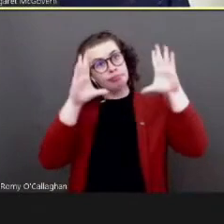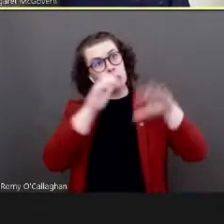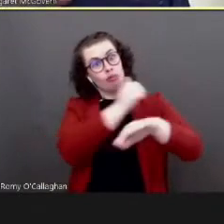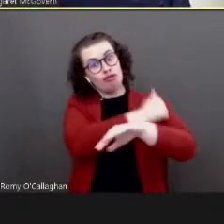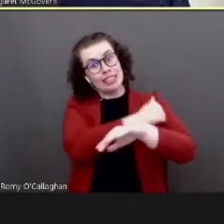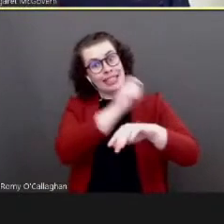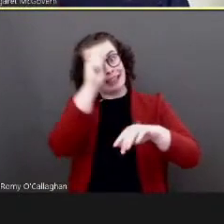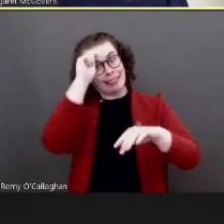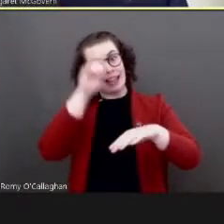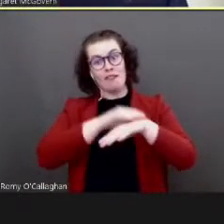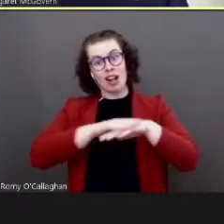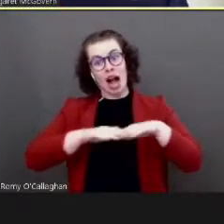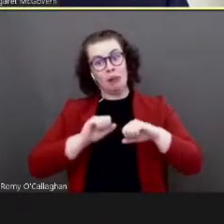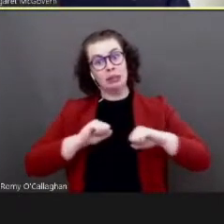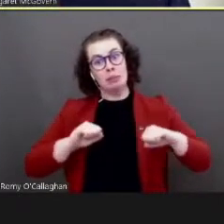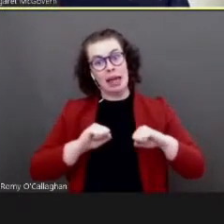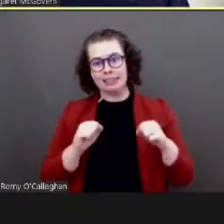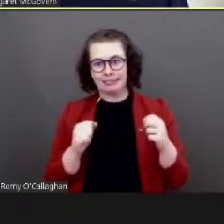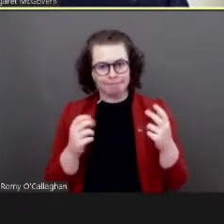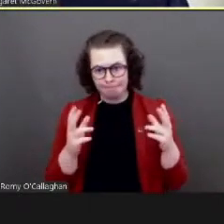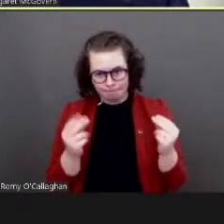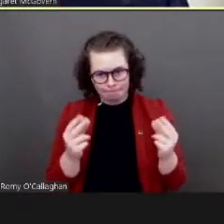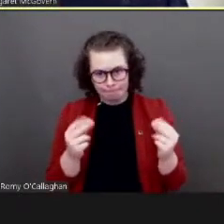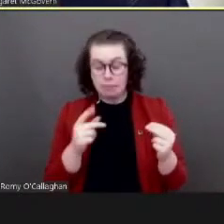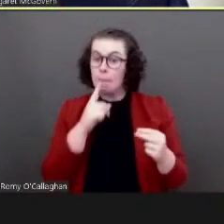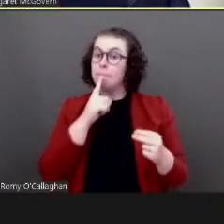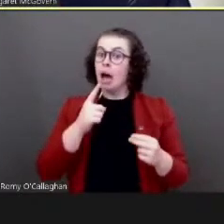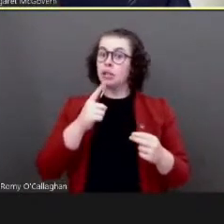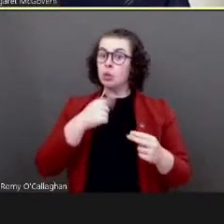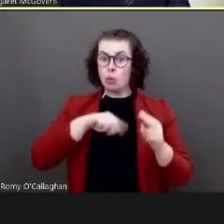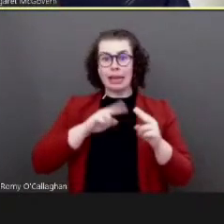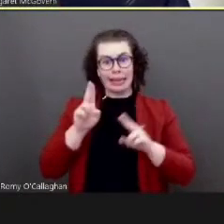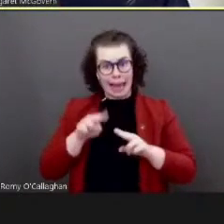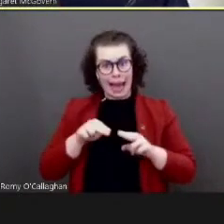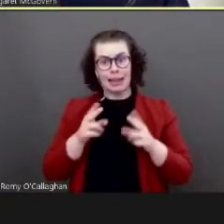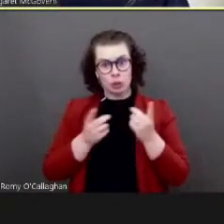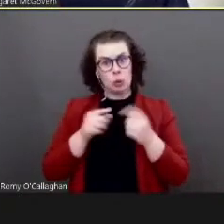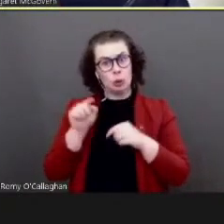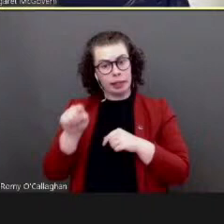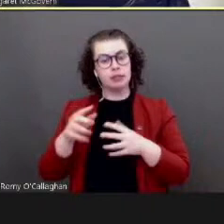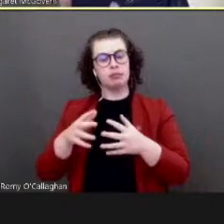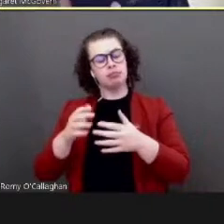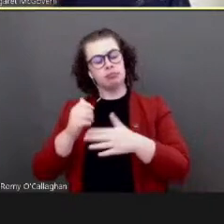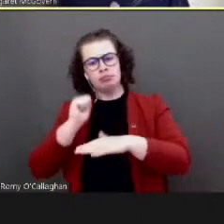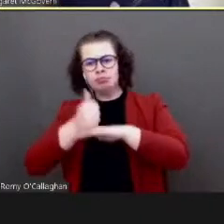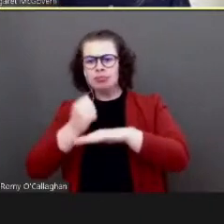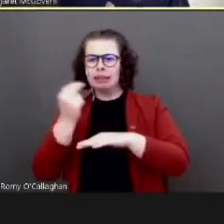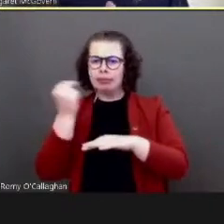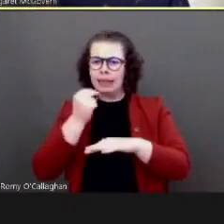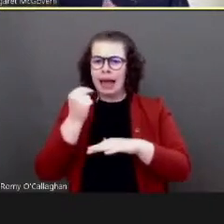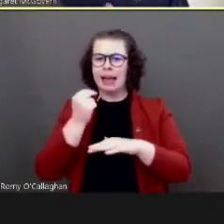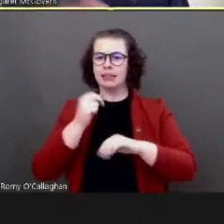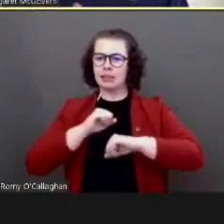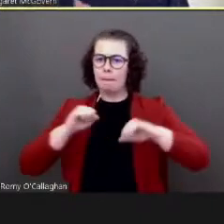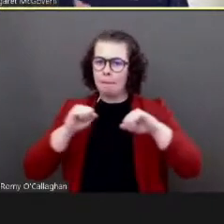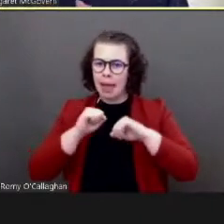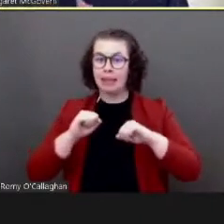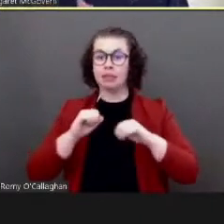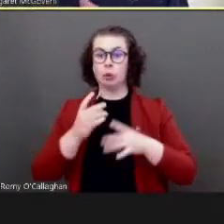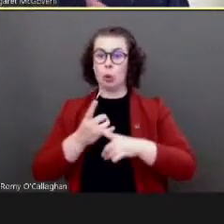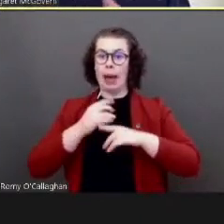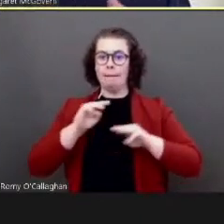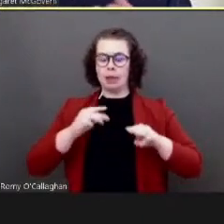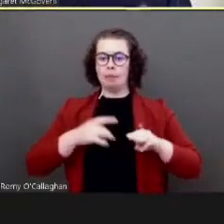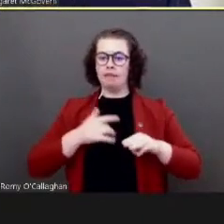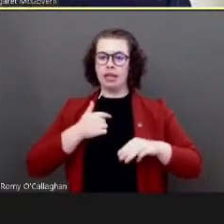environment, but this is achievable and can be done. And every day we're working to progressing towards